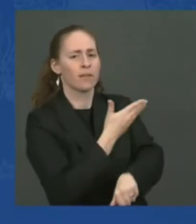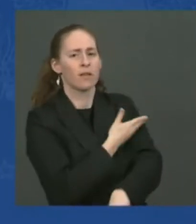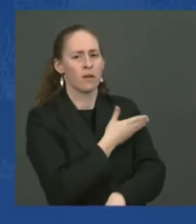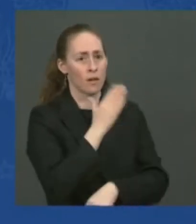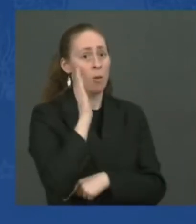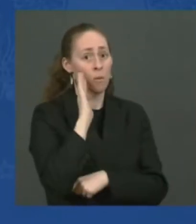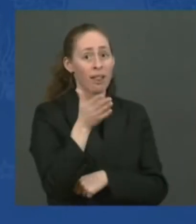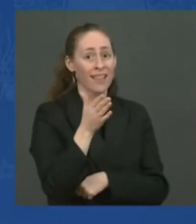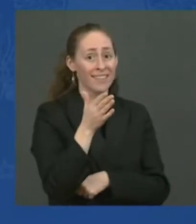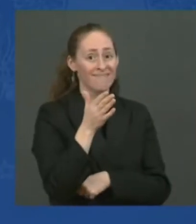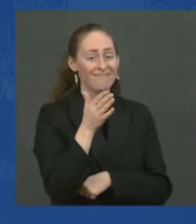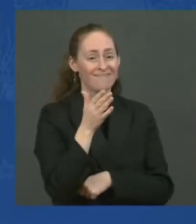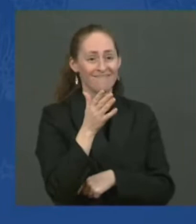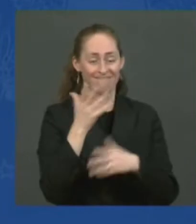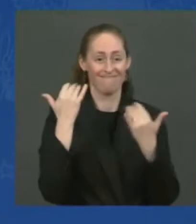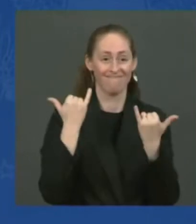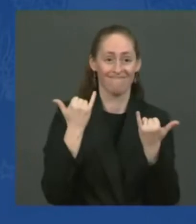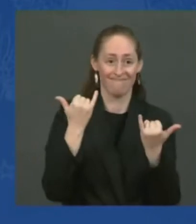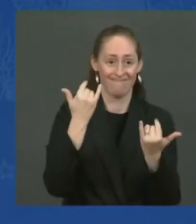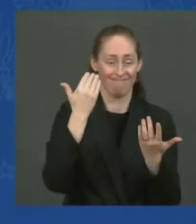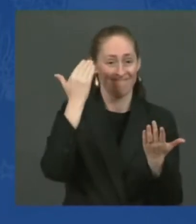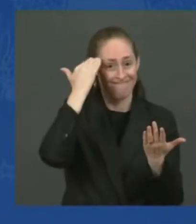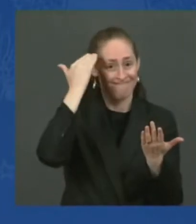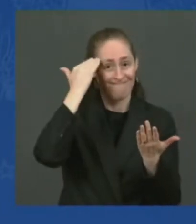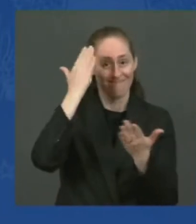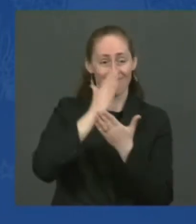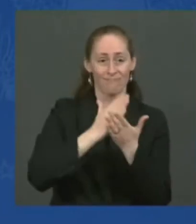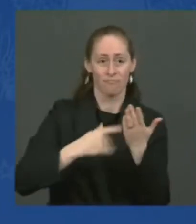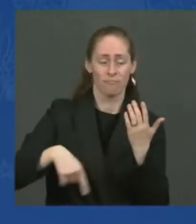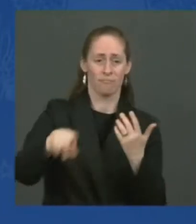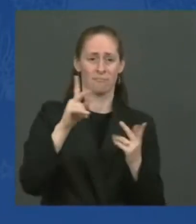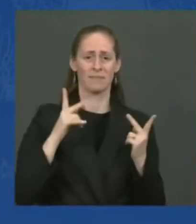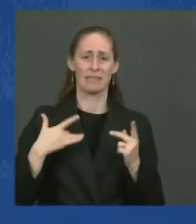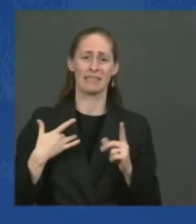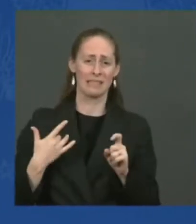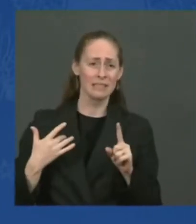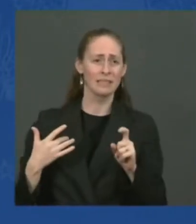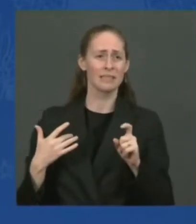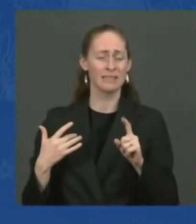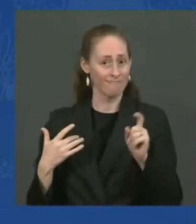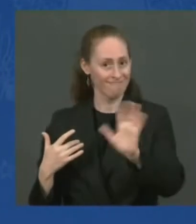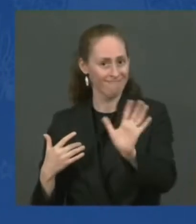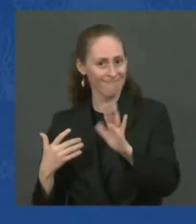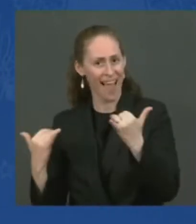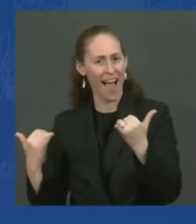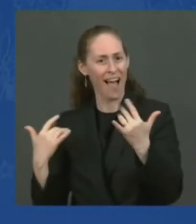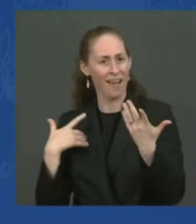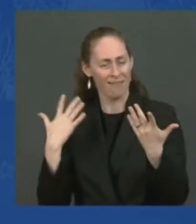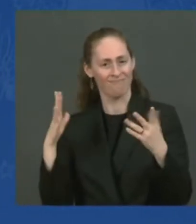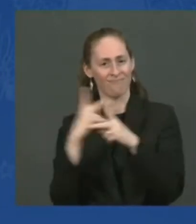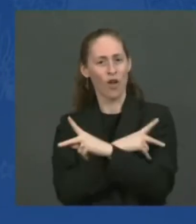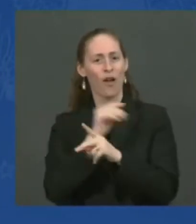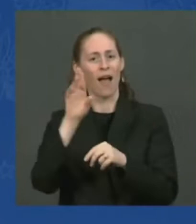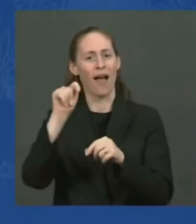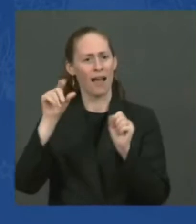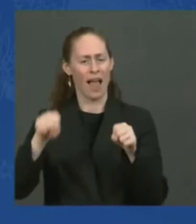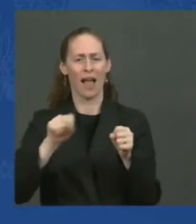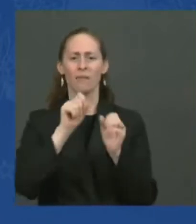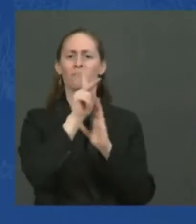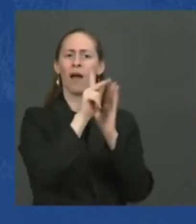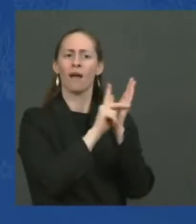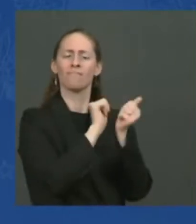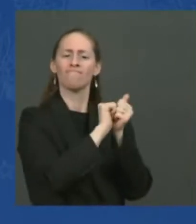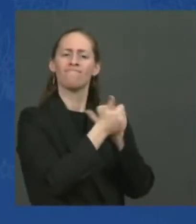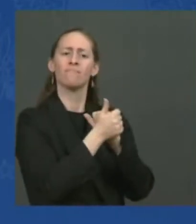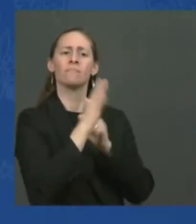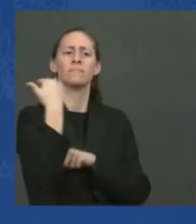Senate. How many times have we heard that bipartisanship isn't possible anymore, or that important policy